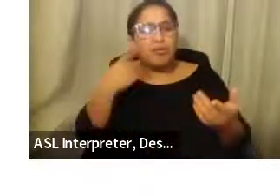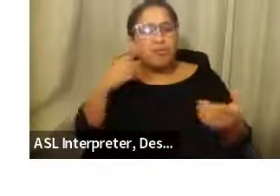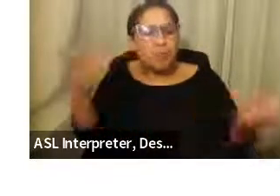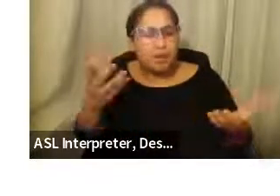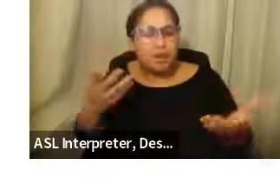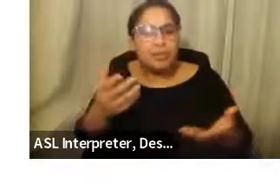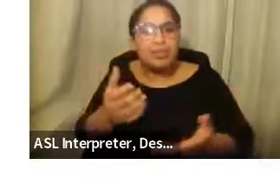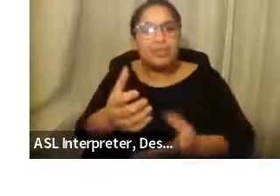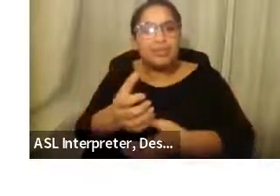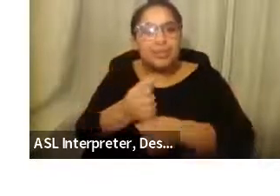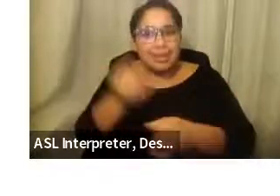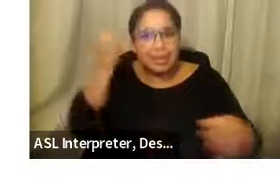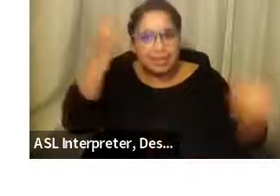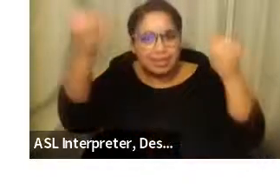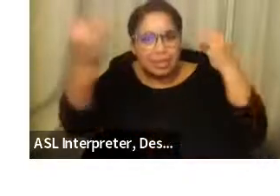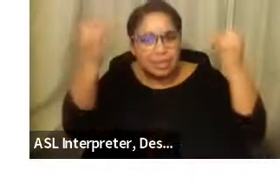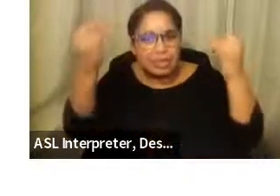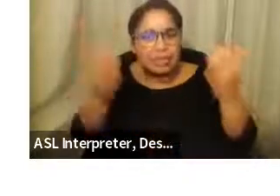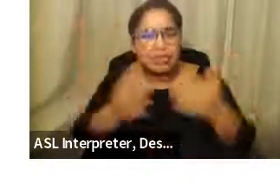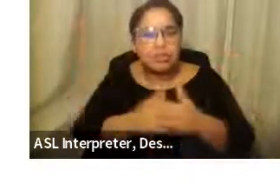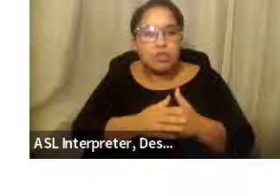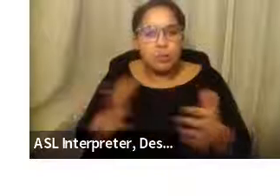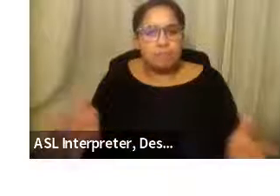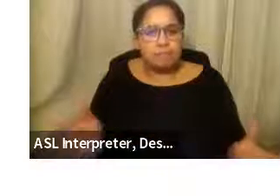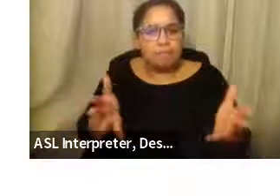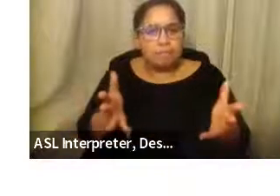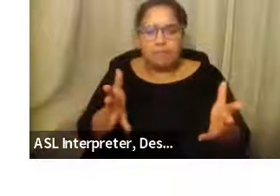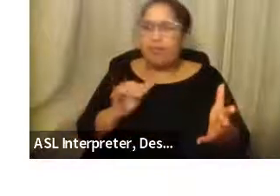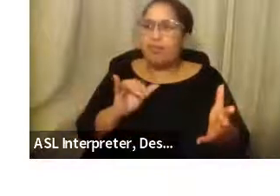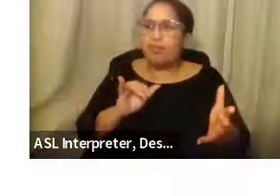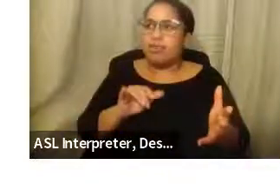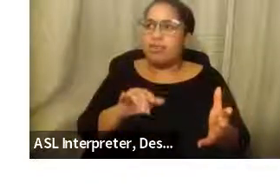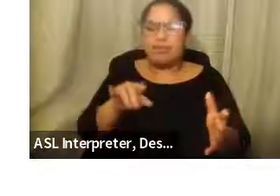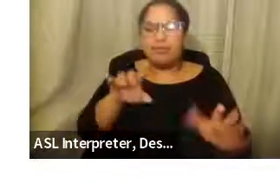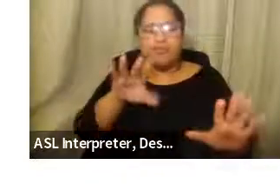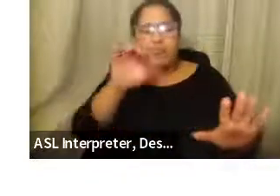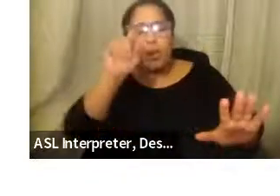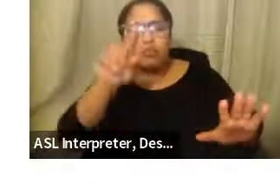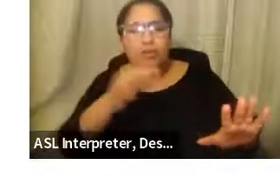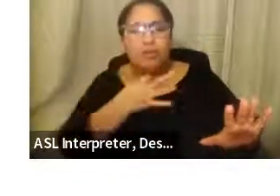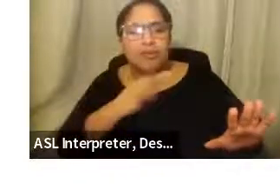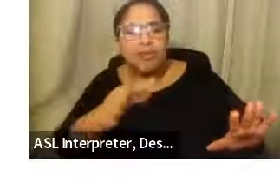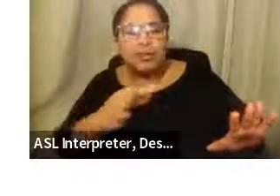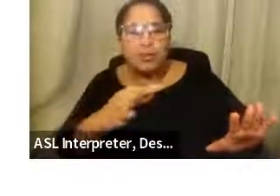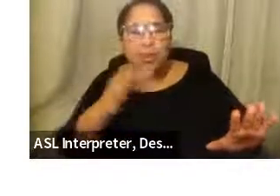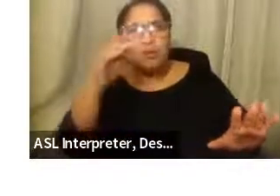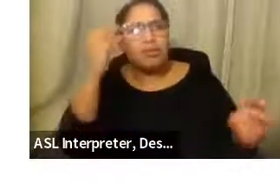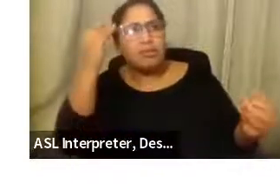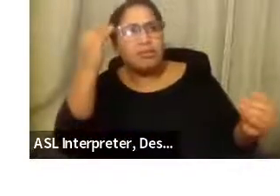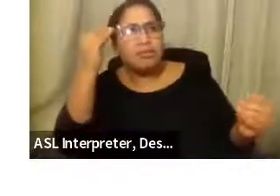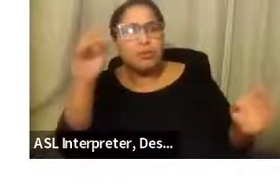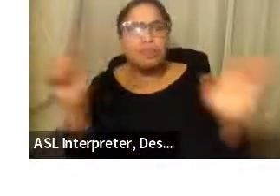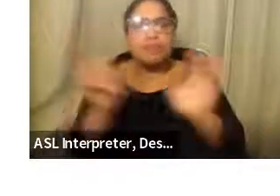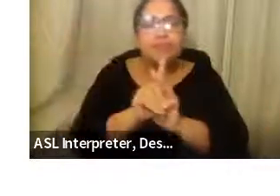thoughts, to stimulate questions for the thinking around the service, the EMS service system